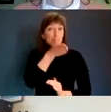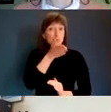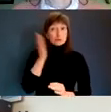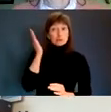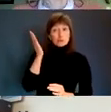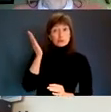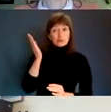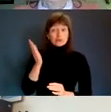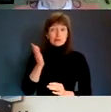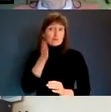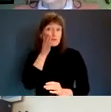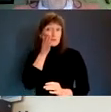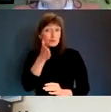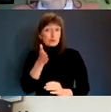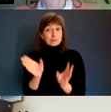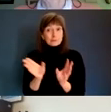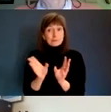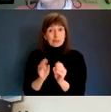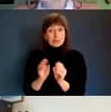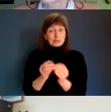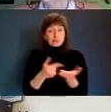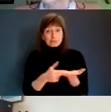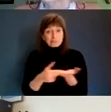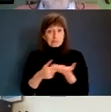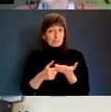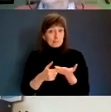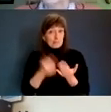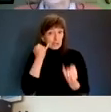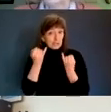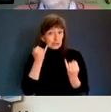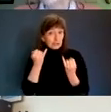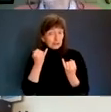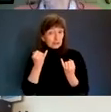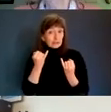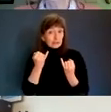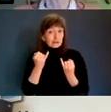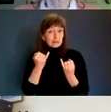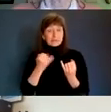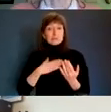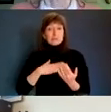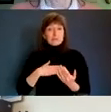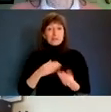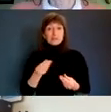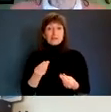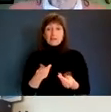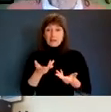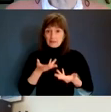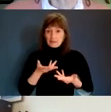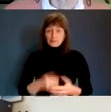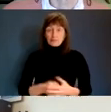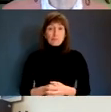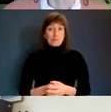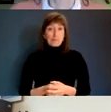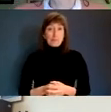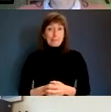like to us to have discussed or presented on during one of these weekly Zoom sessions, just let me know and